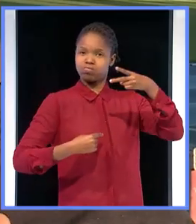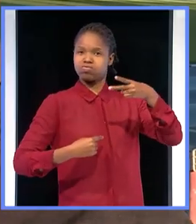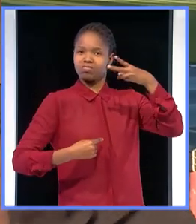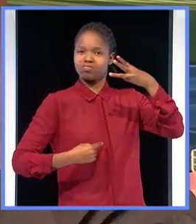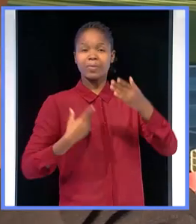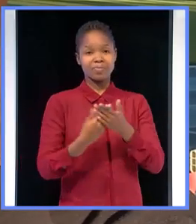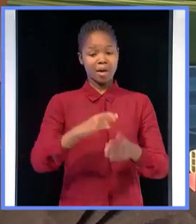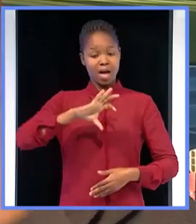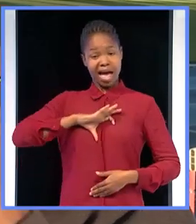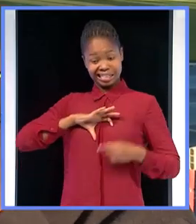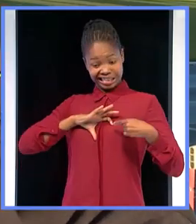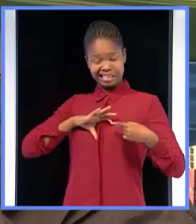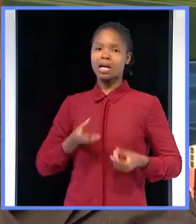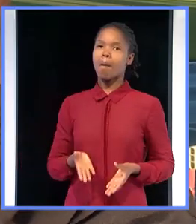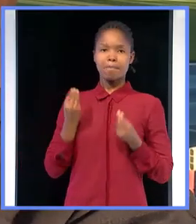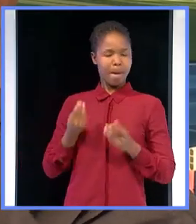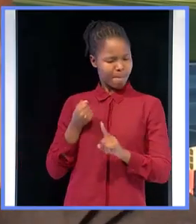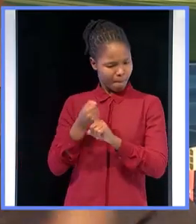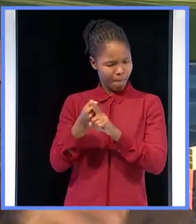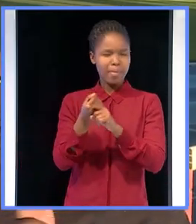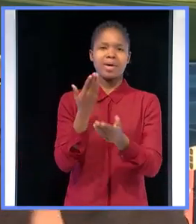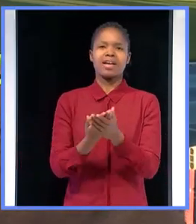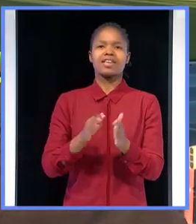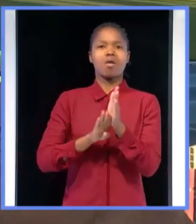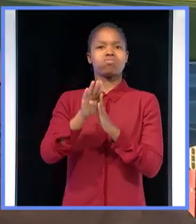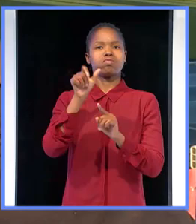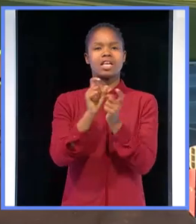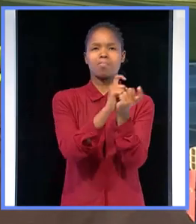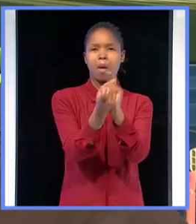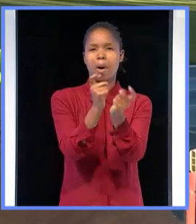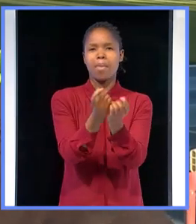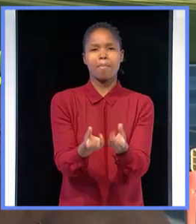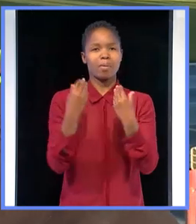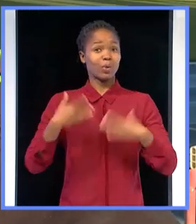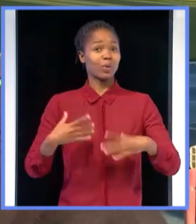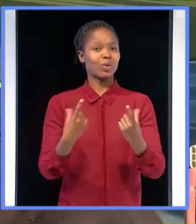as medals, I have to fight for it so I can be a better contender in the world.